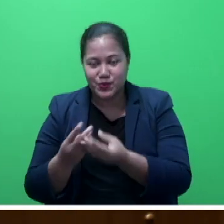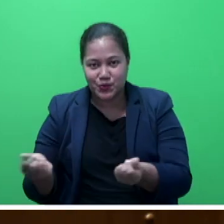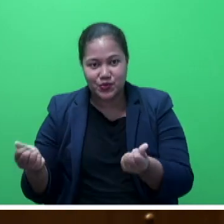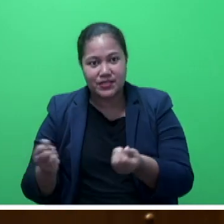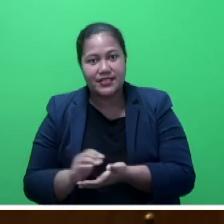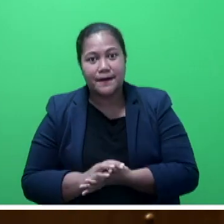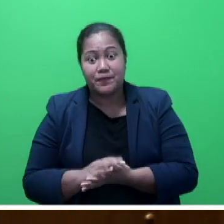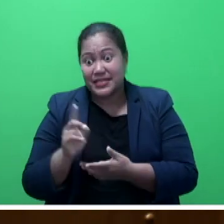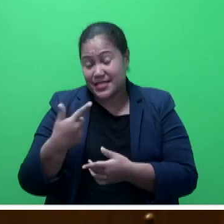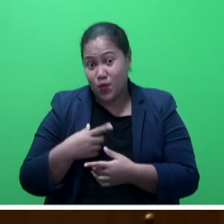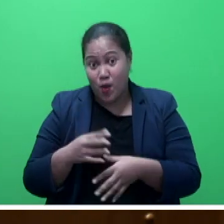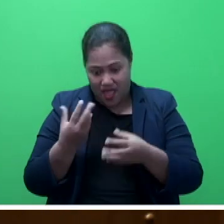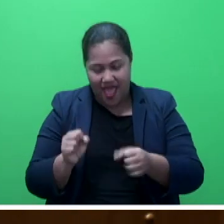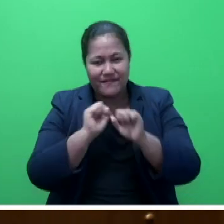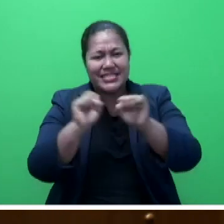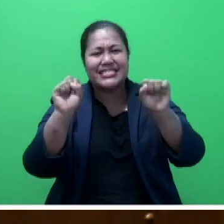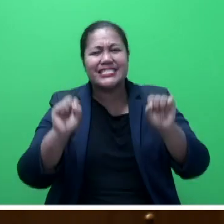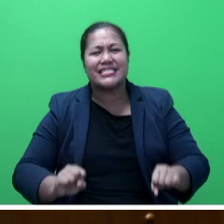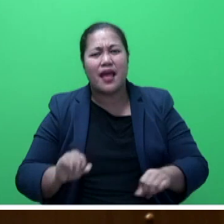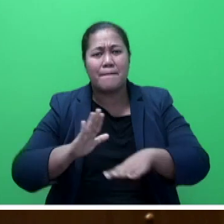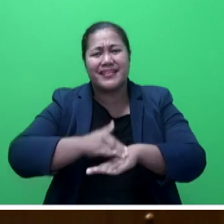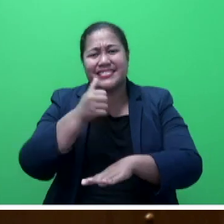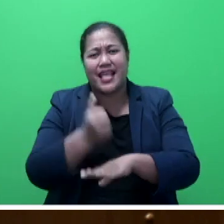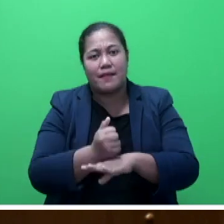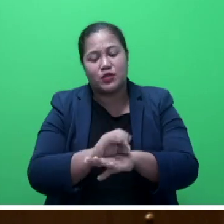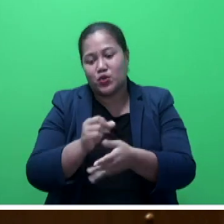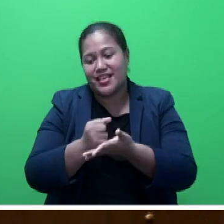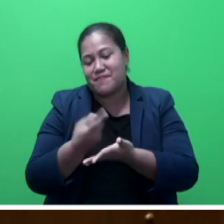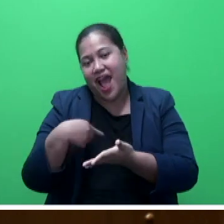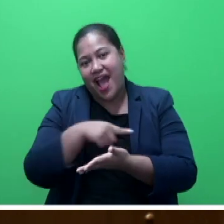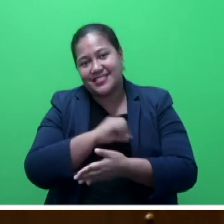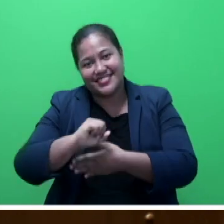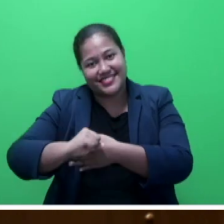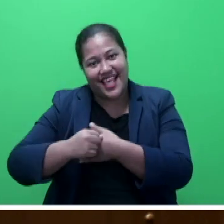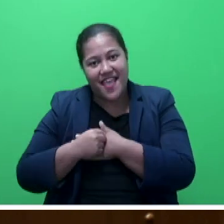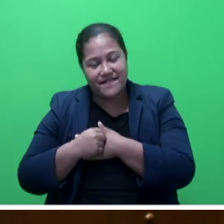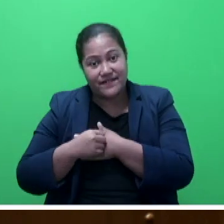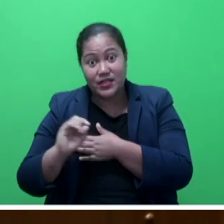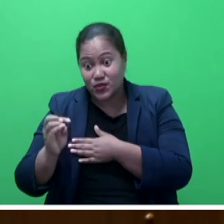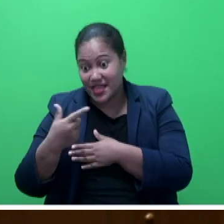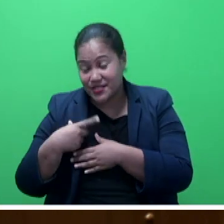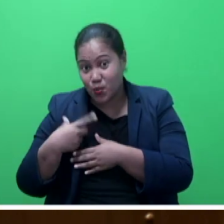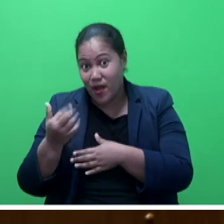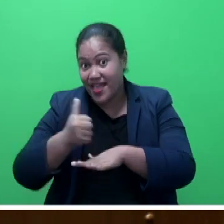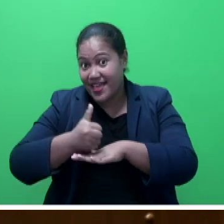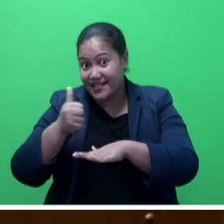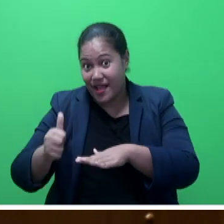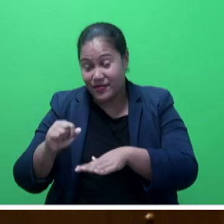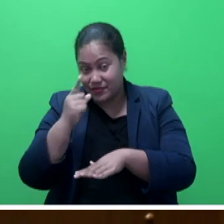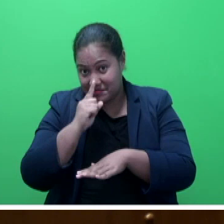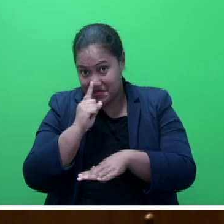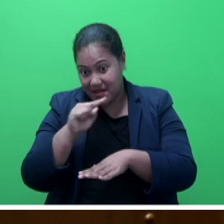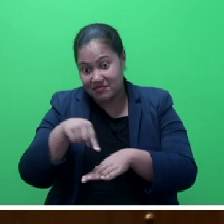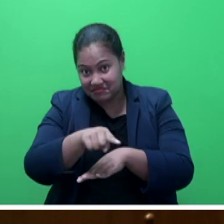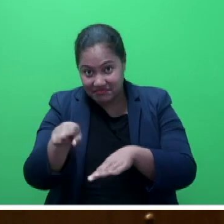we established to keep us safe is doing its job. And the record that we, the government and the people, have achieved gives